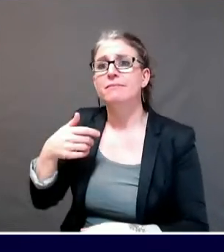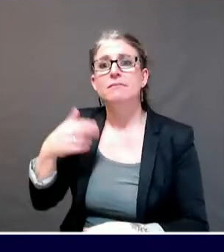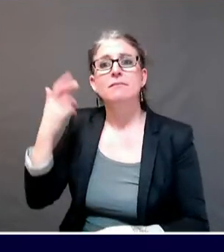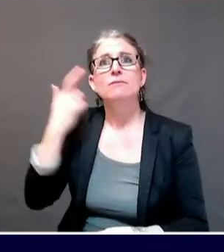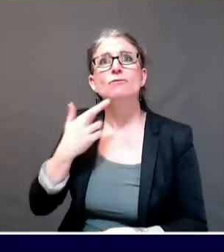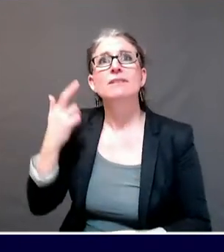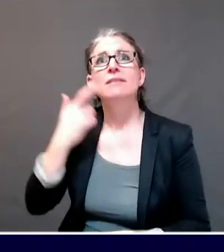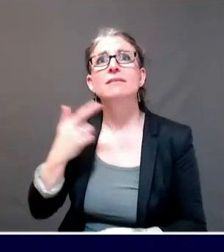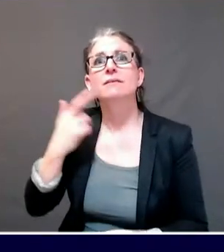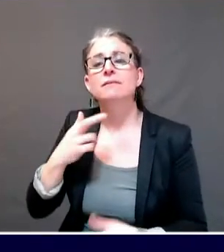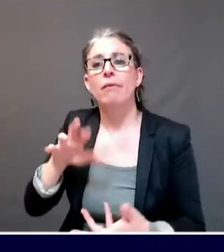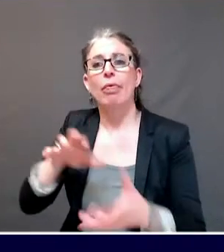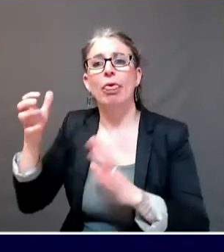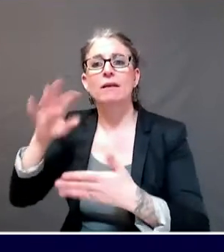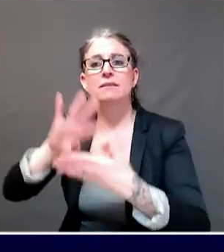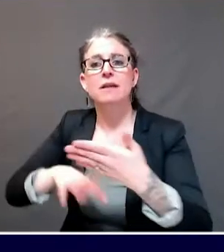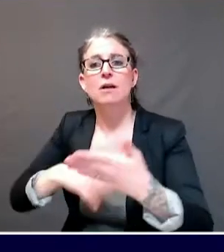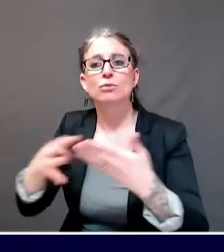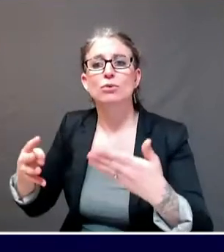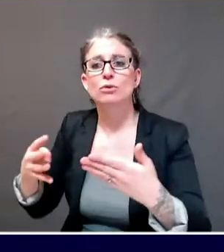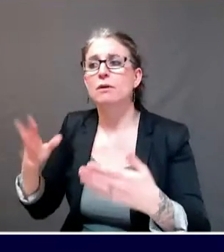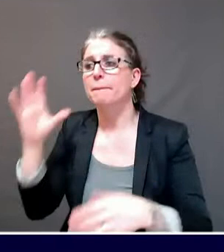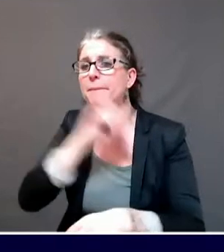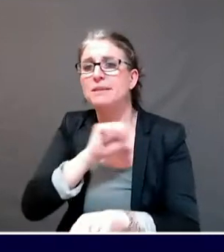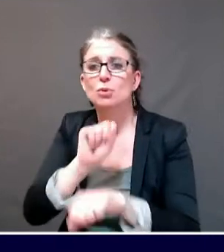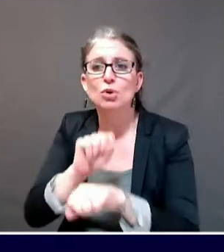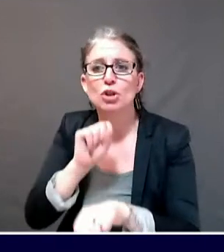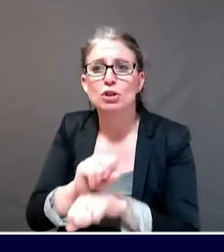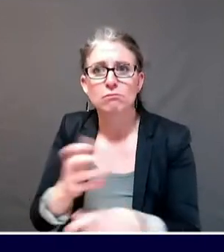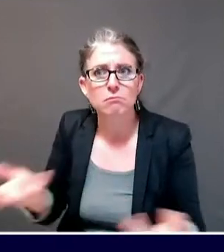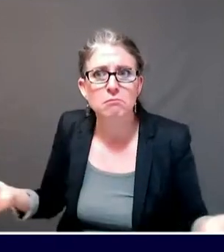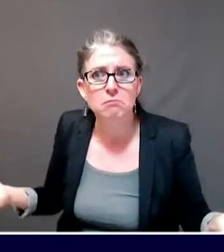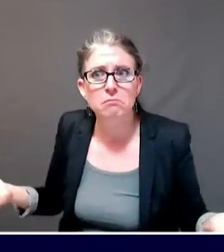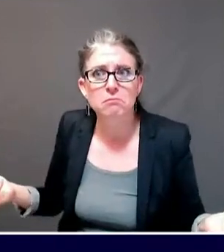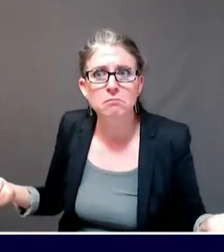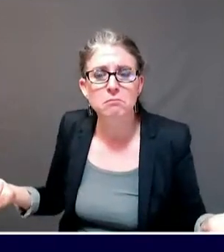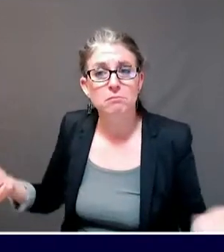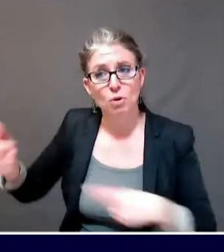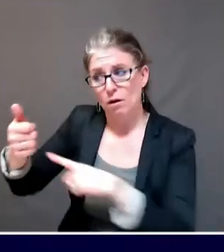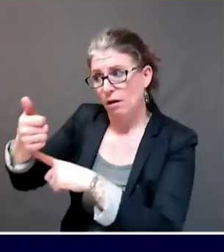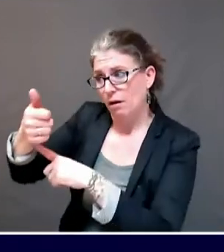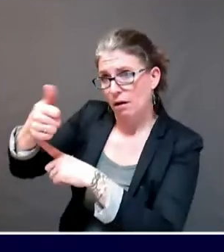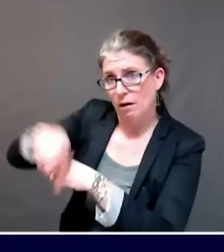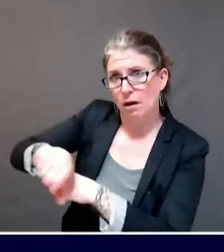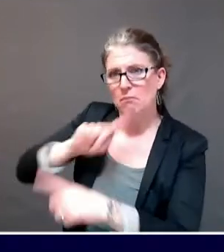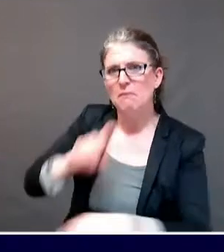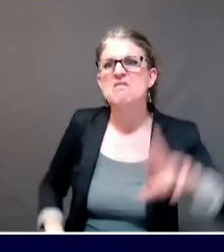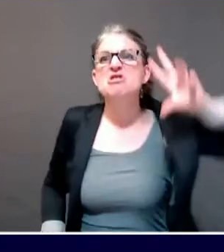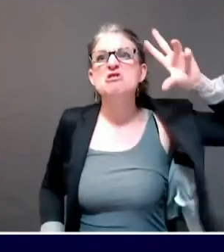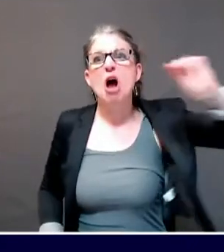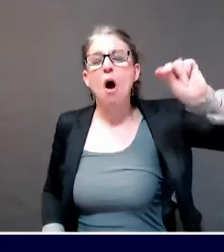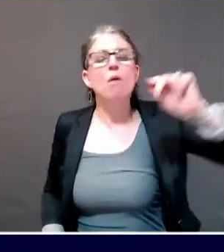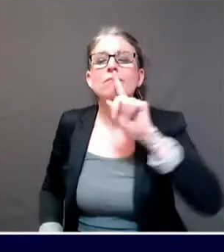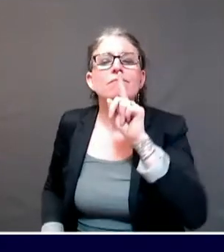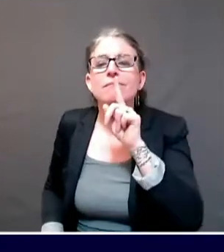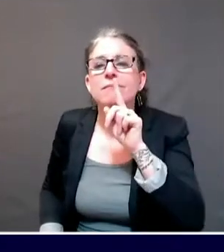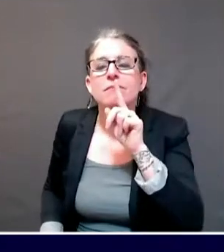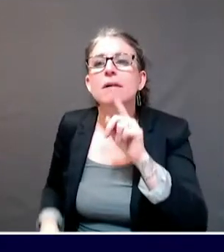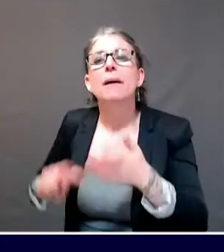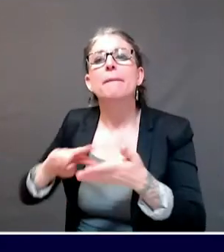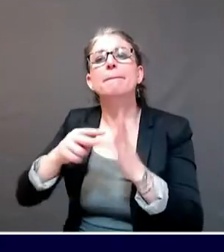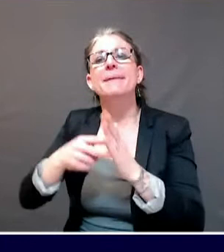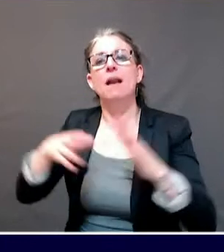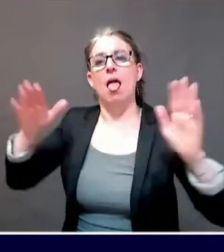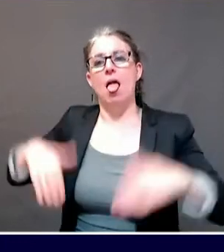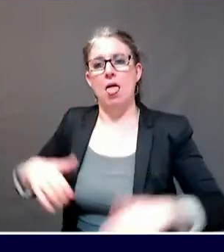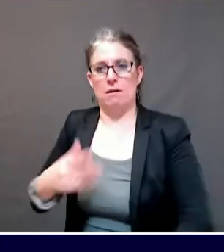me anecdotally in my conversations, not part of any official reporting. Thank you. I'm gonna turn over